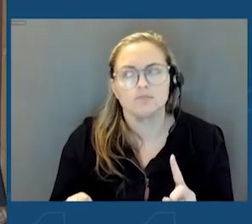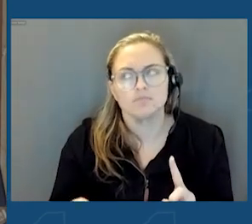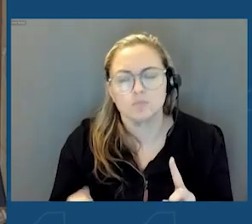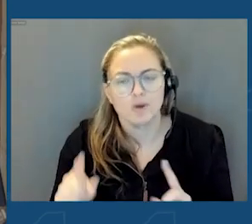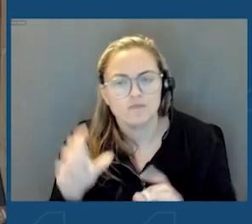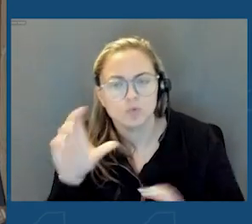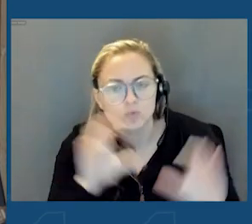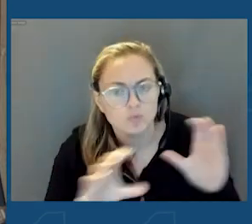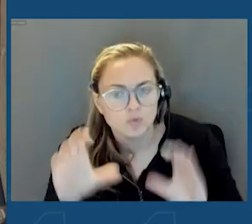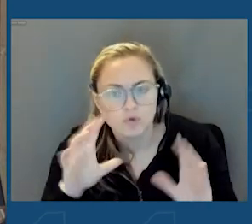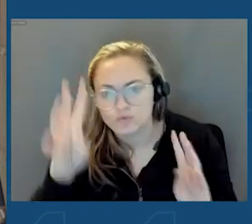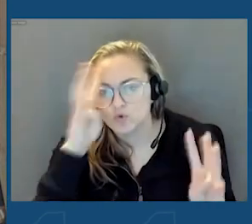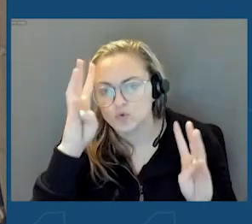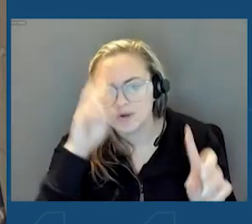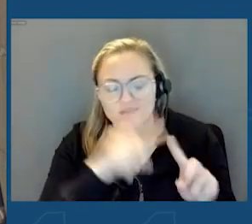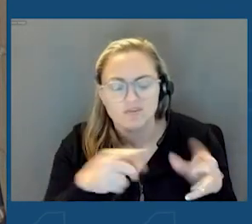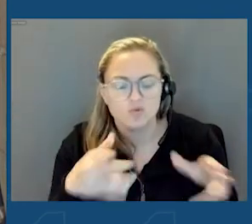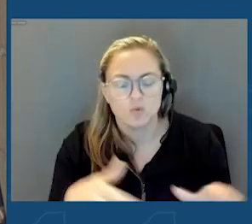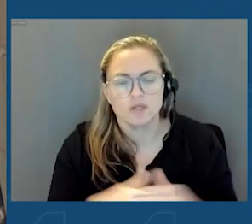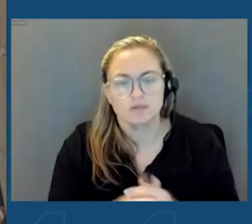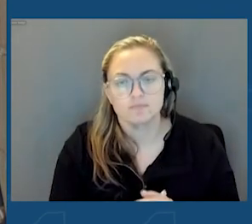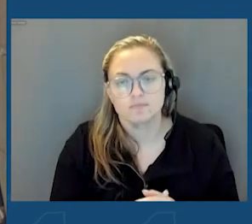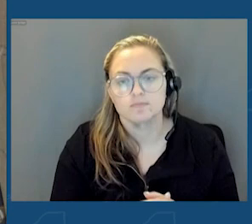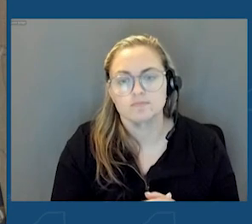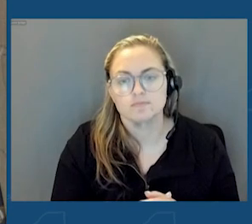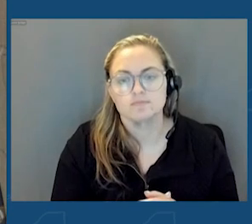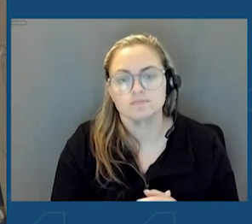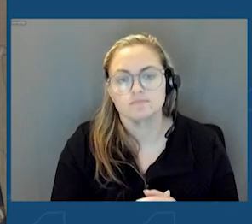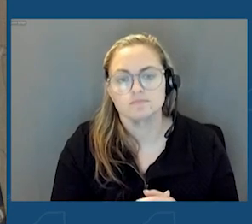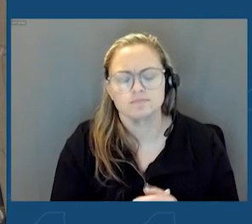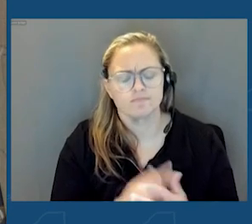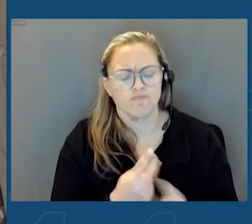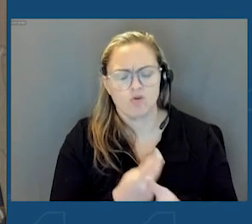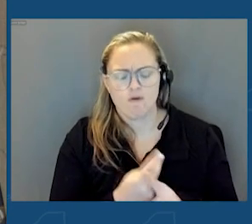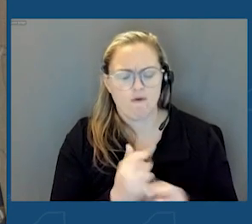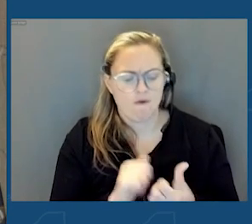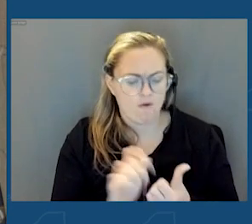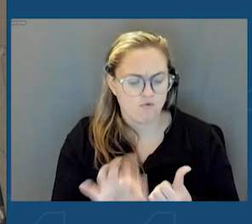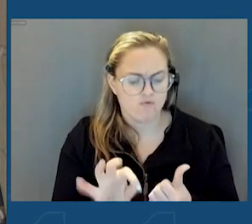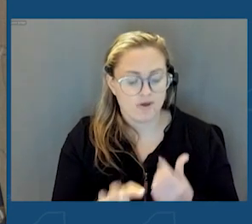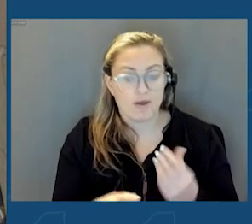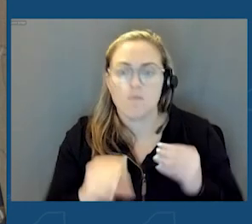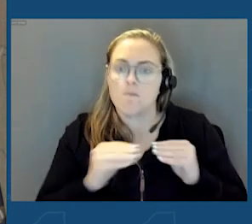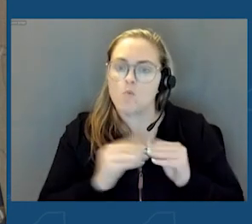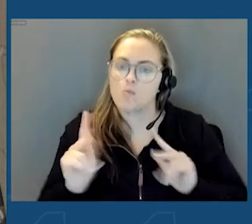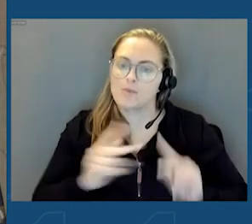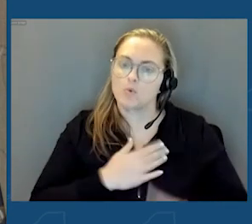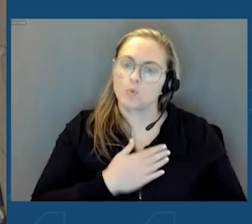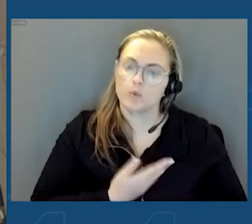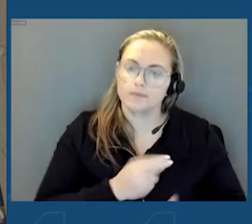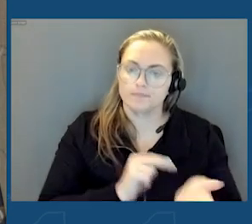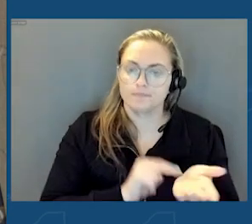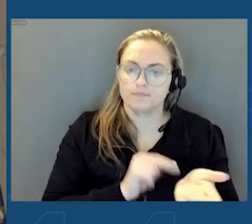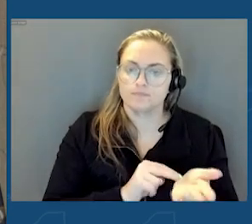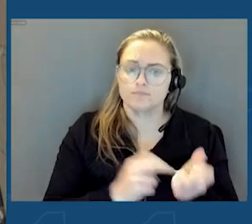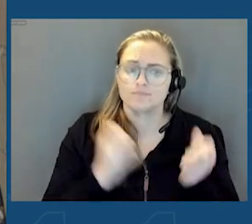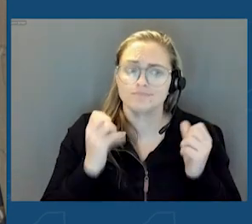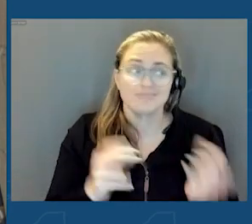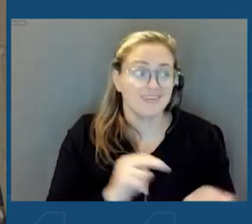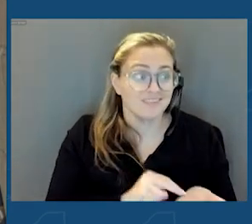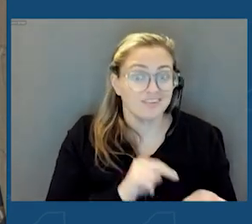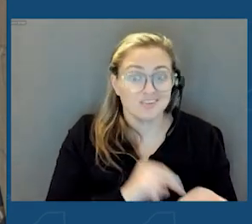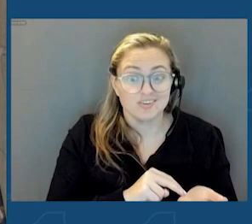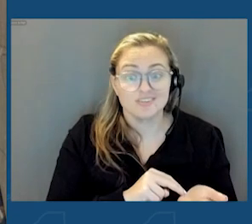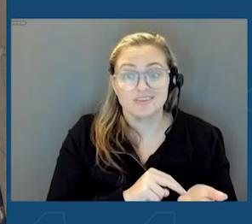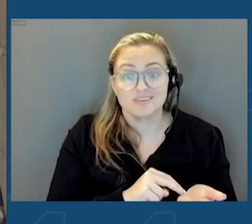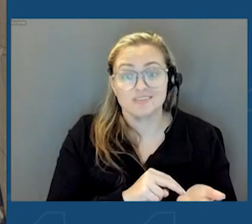for creative ways, I think, to find additional nurses. There are a lot of nurses who are